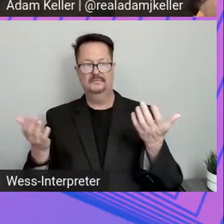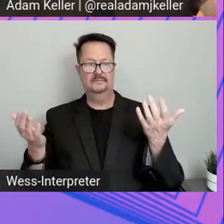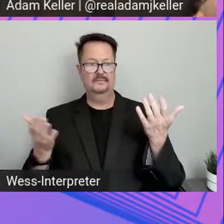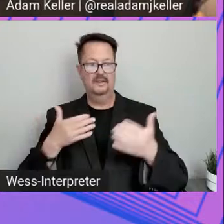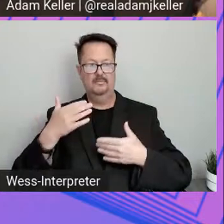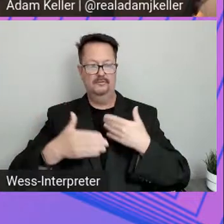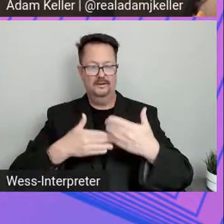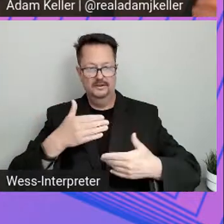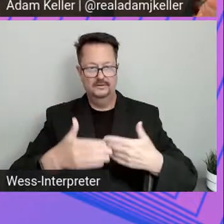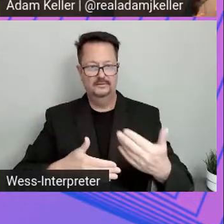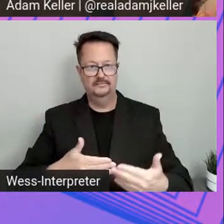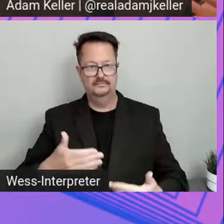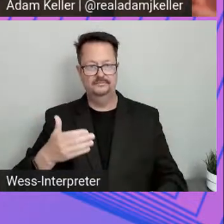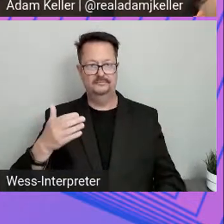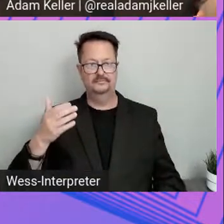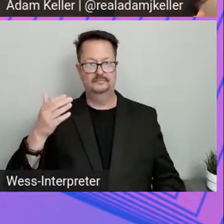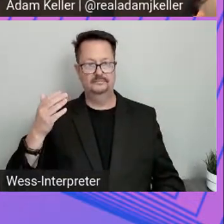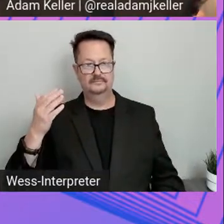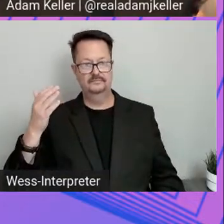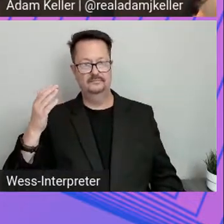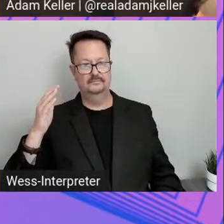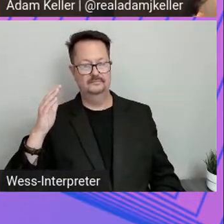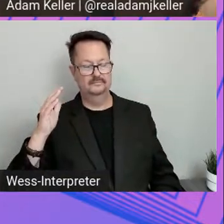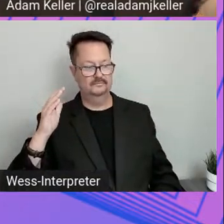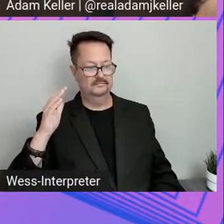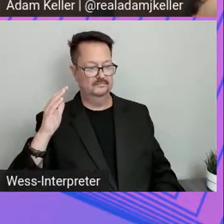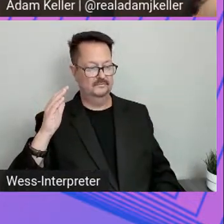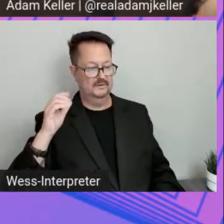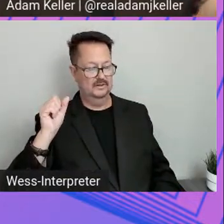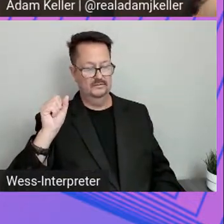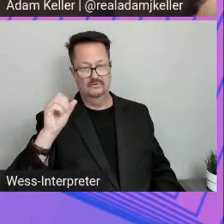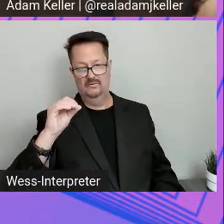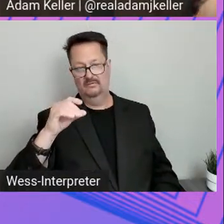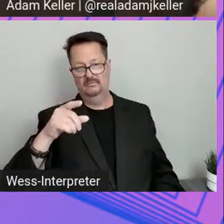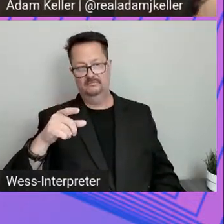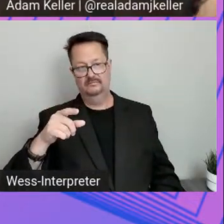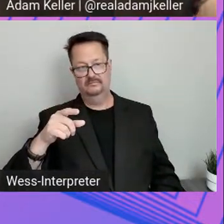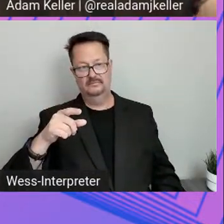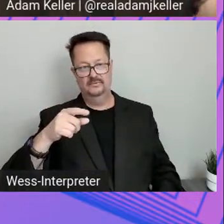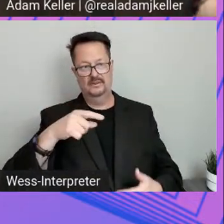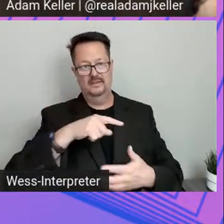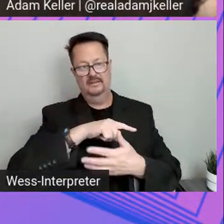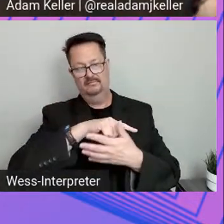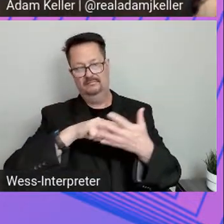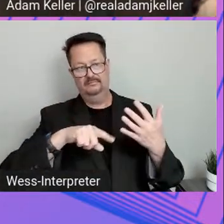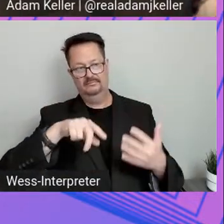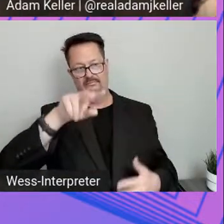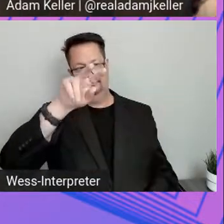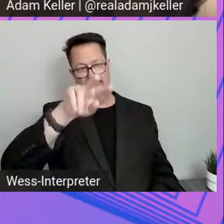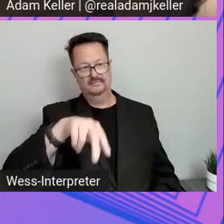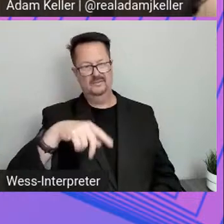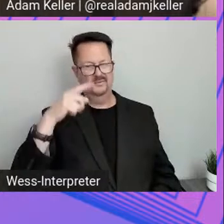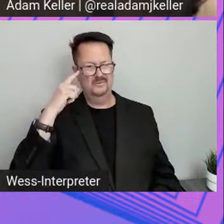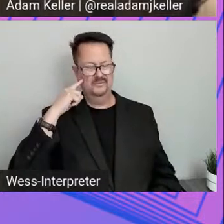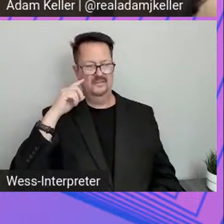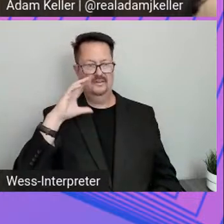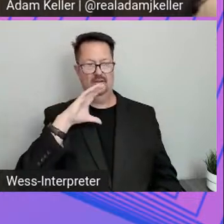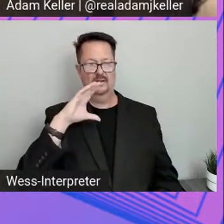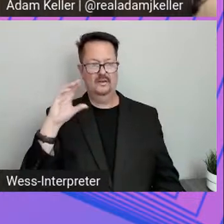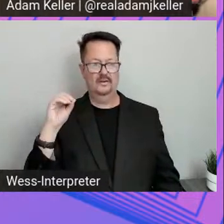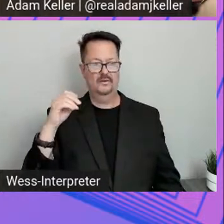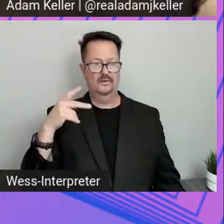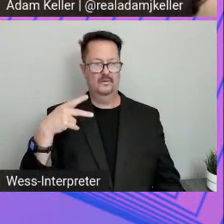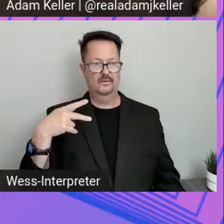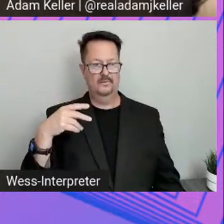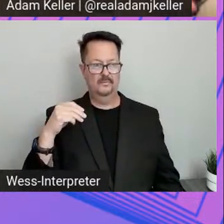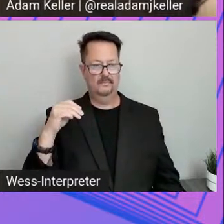Amazon ECS, leveraging AWS Fargate. So when you think of Copilot and you're interacting with Copilot,